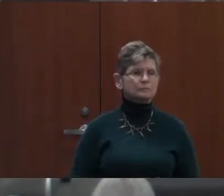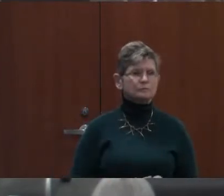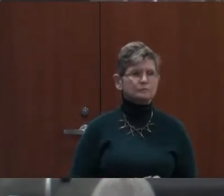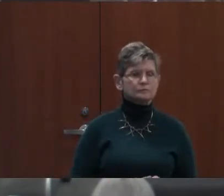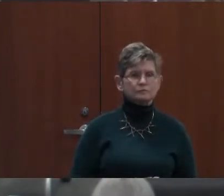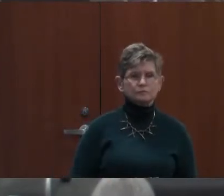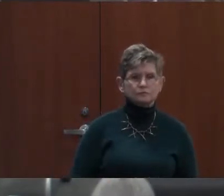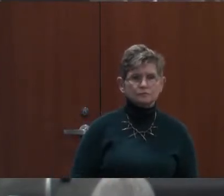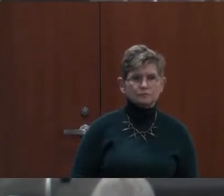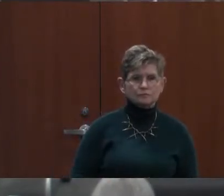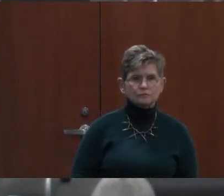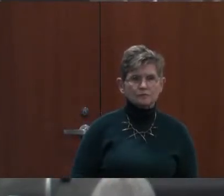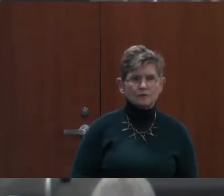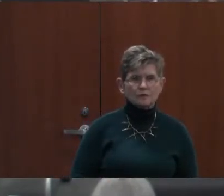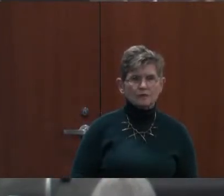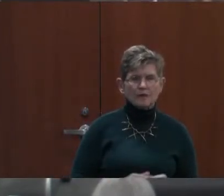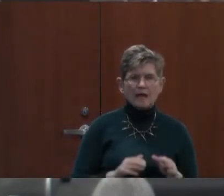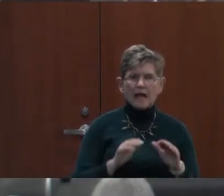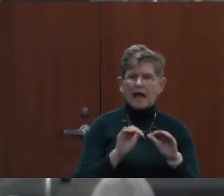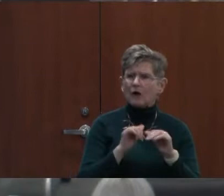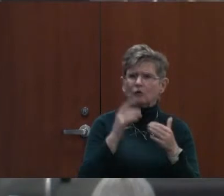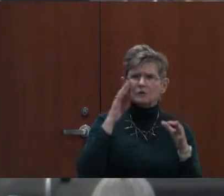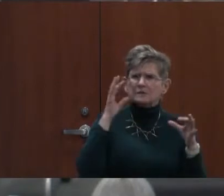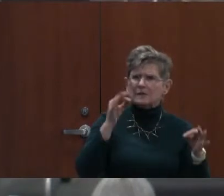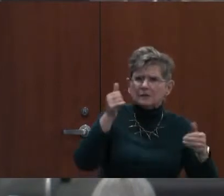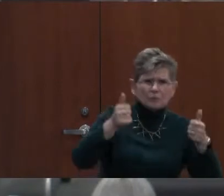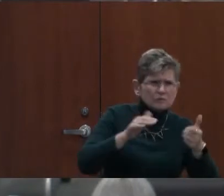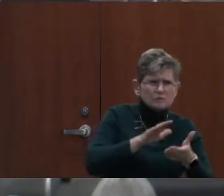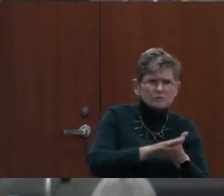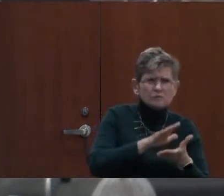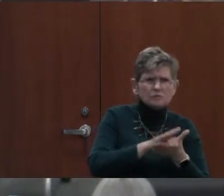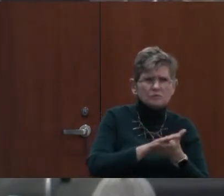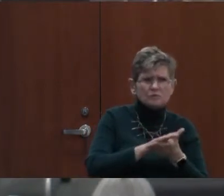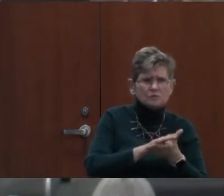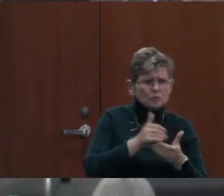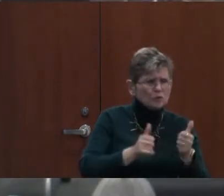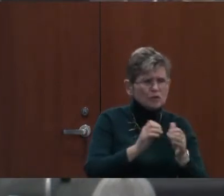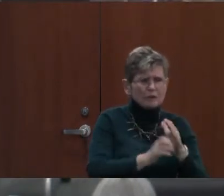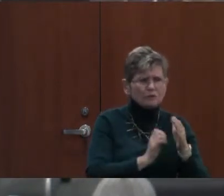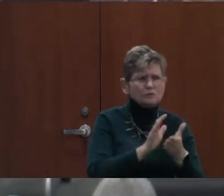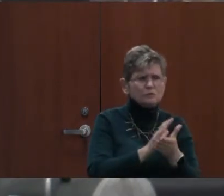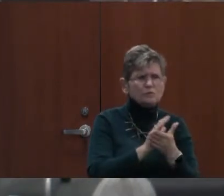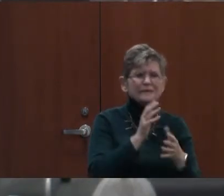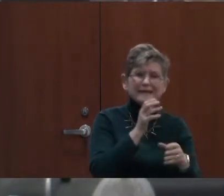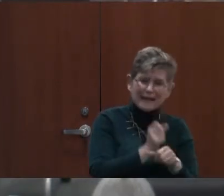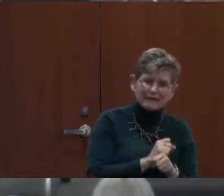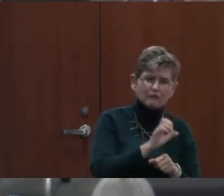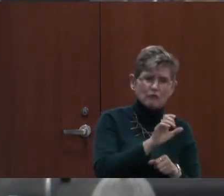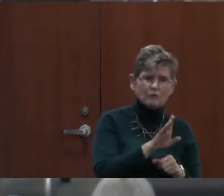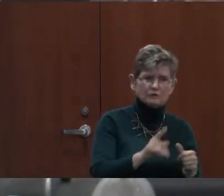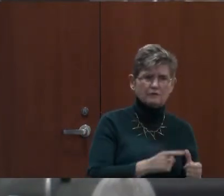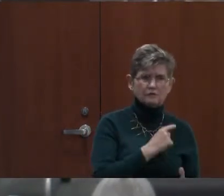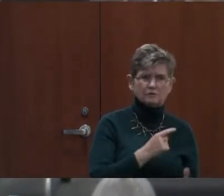Mr. Allen, how was the determination made as to which schools, which elementary schools would get the Chromebooks?